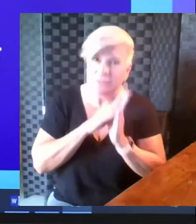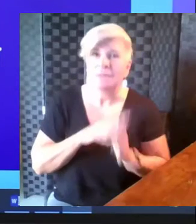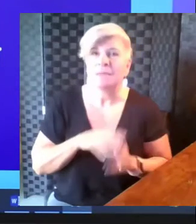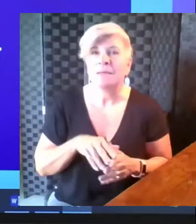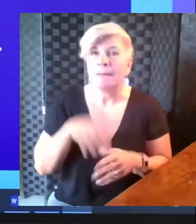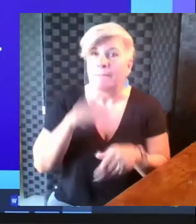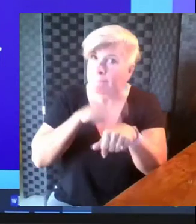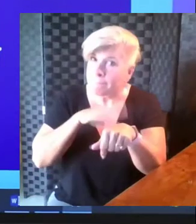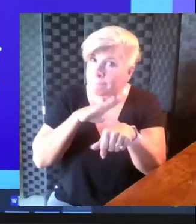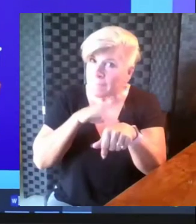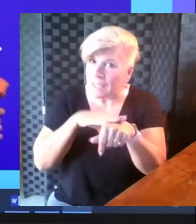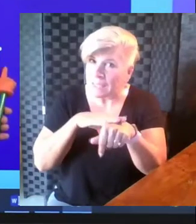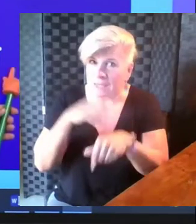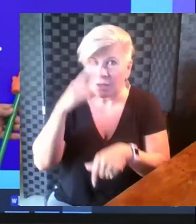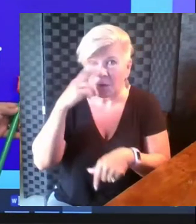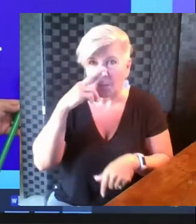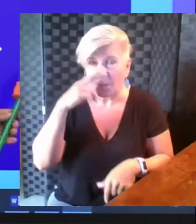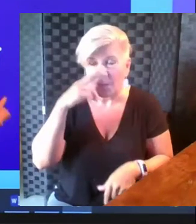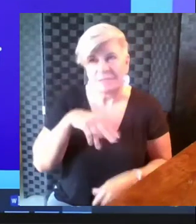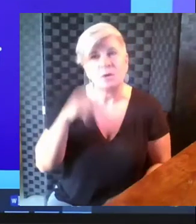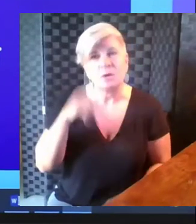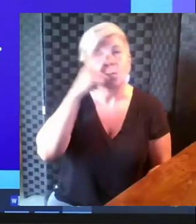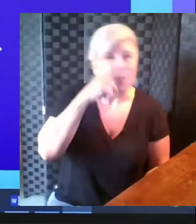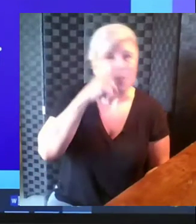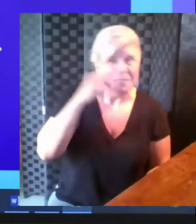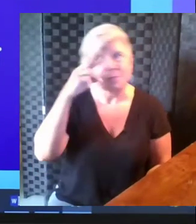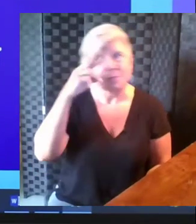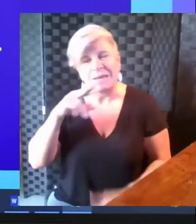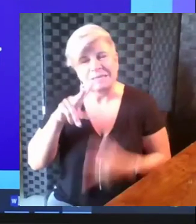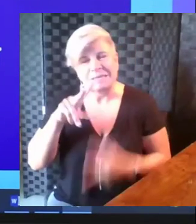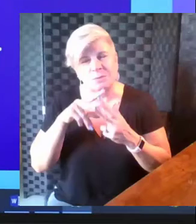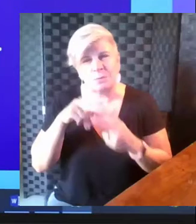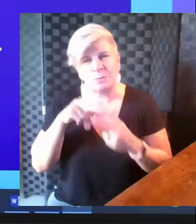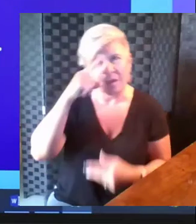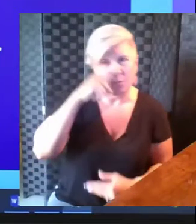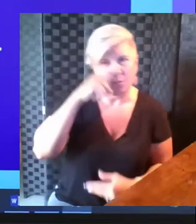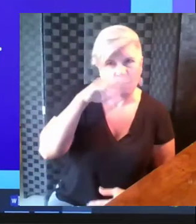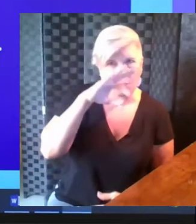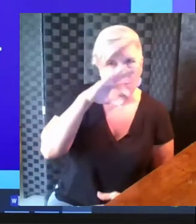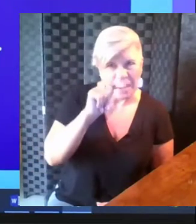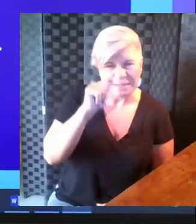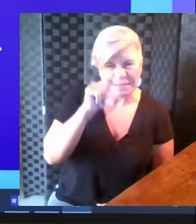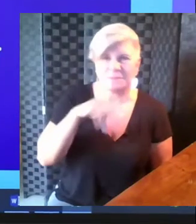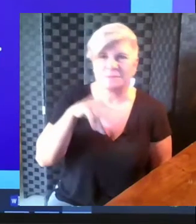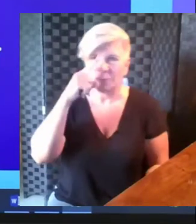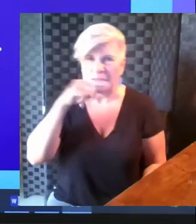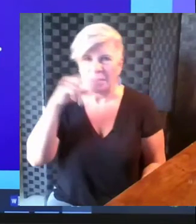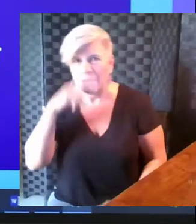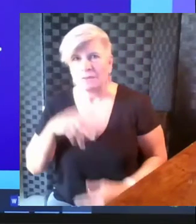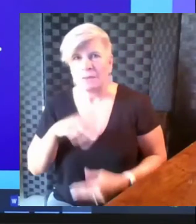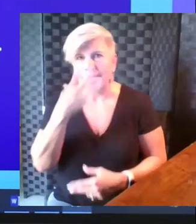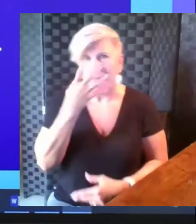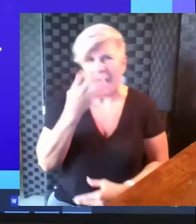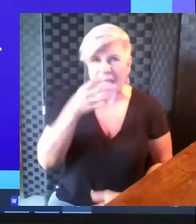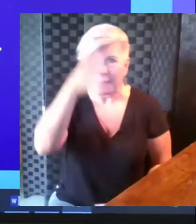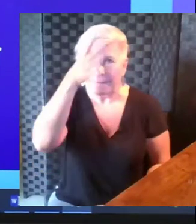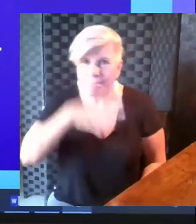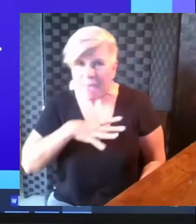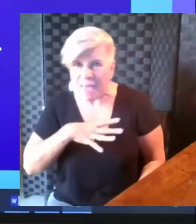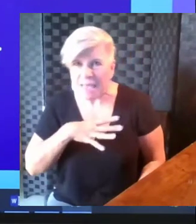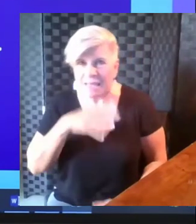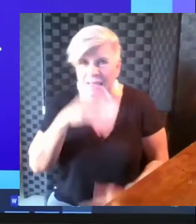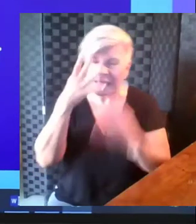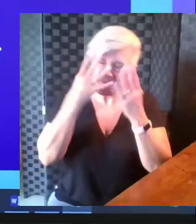nap, pat, rat. Are you even quicker than that? Mad,